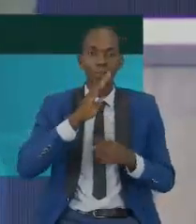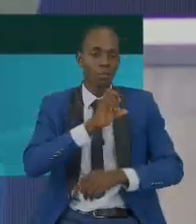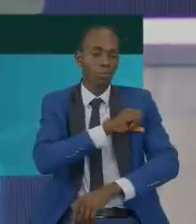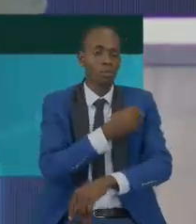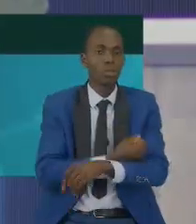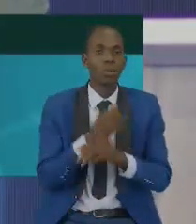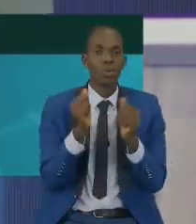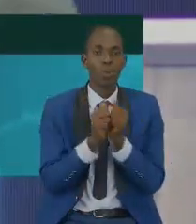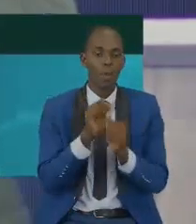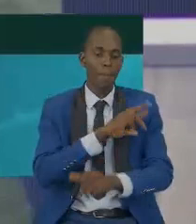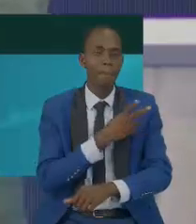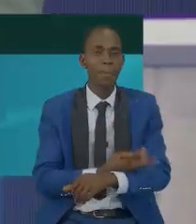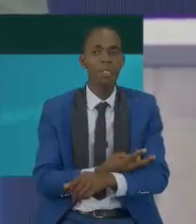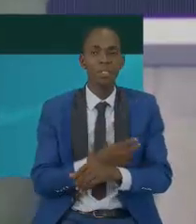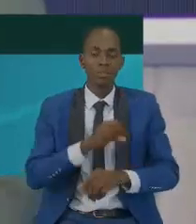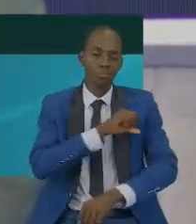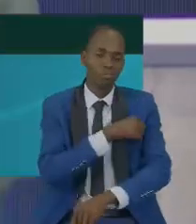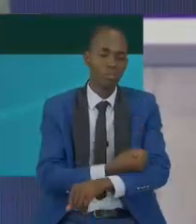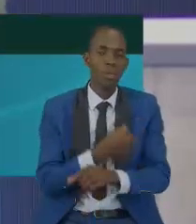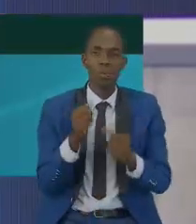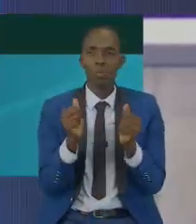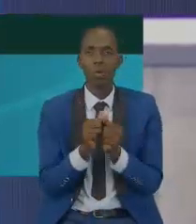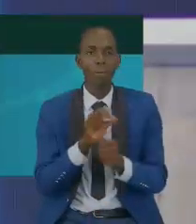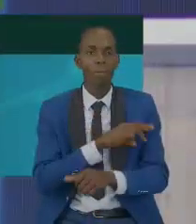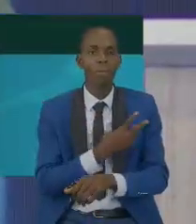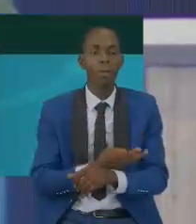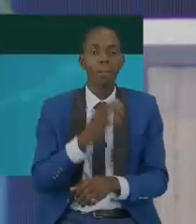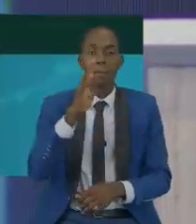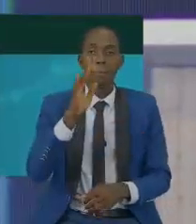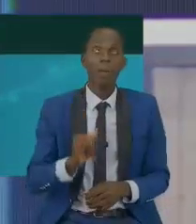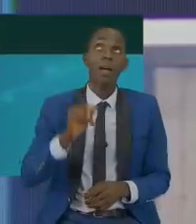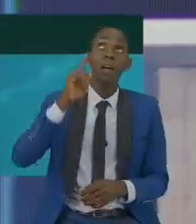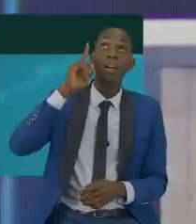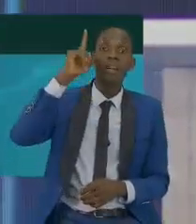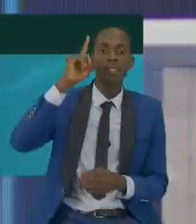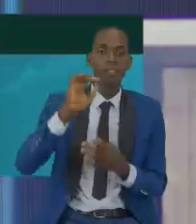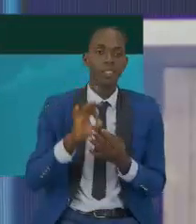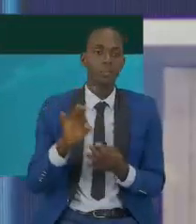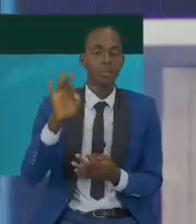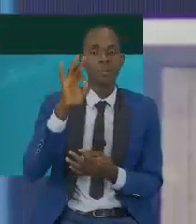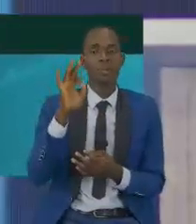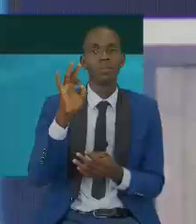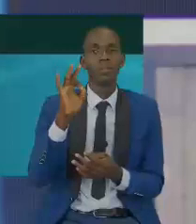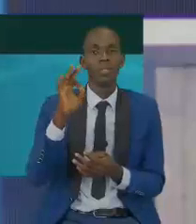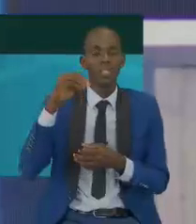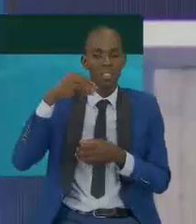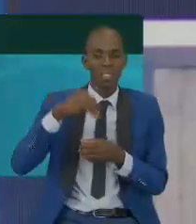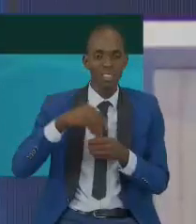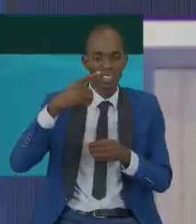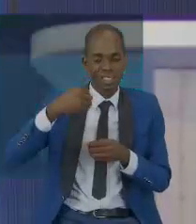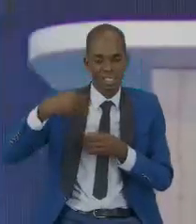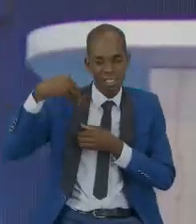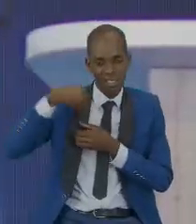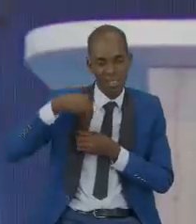with might. Strengthened with might by his spirit in the